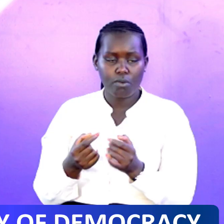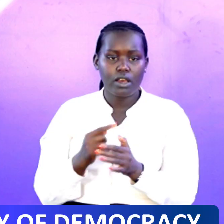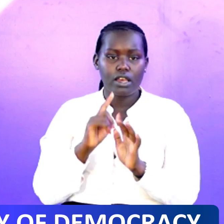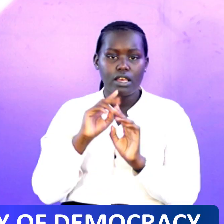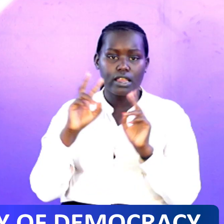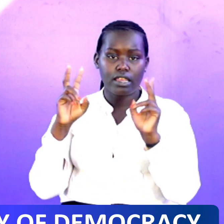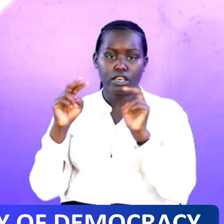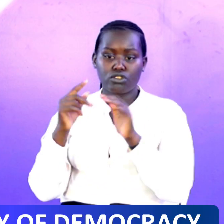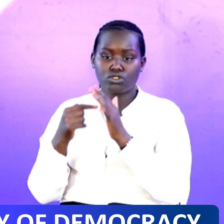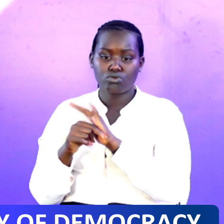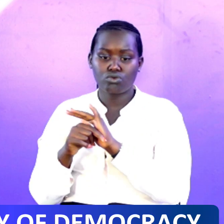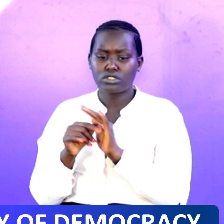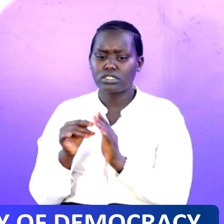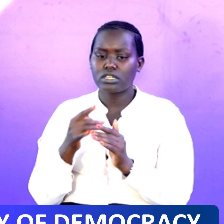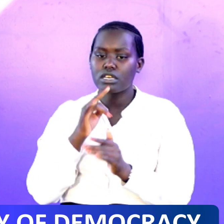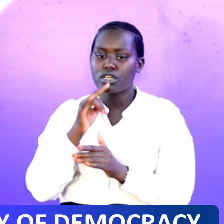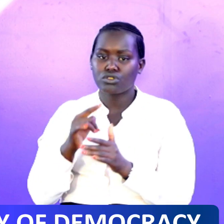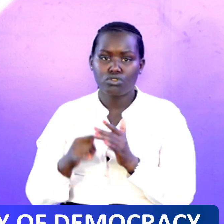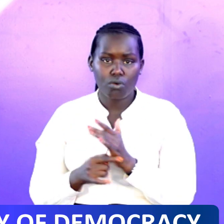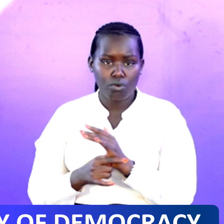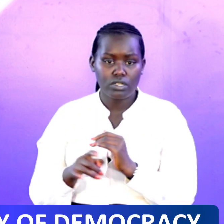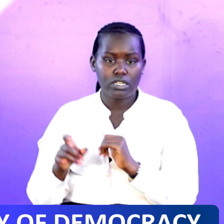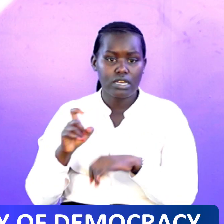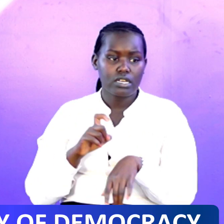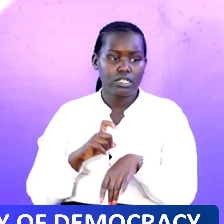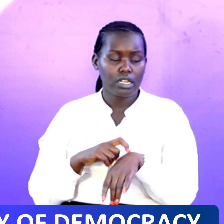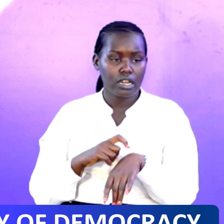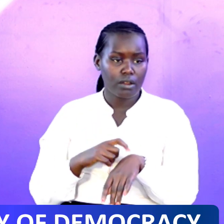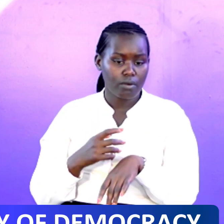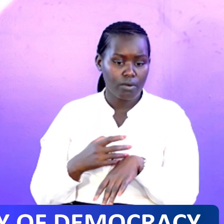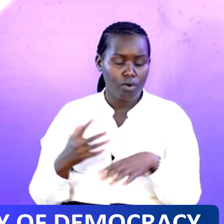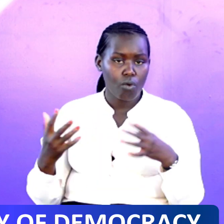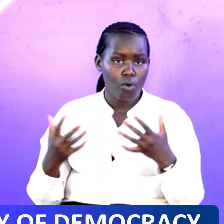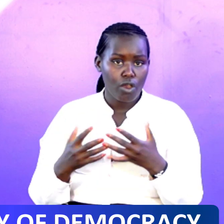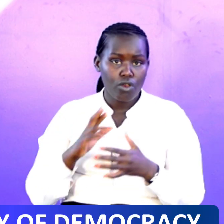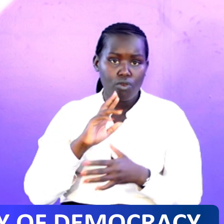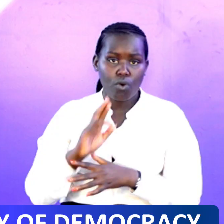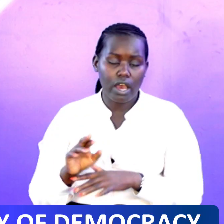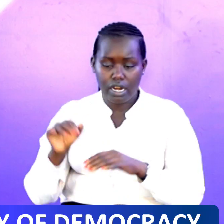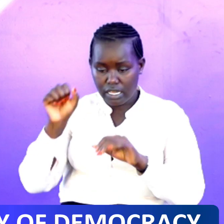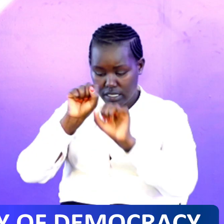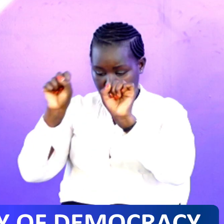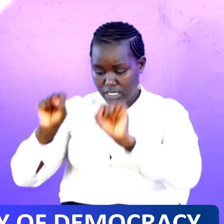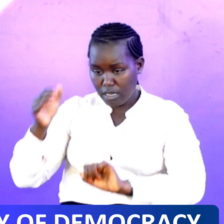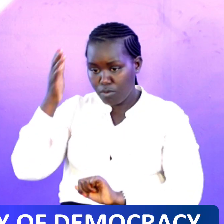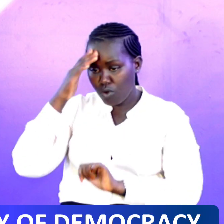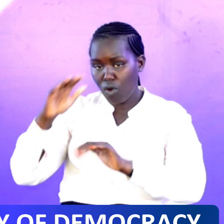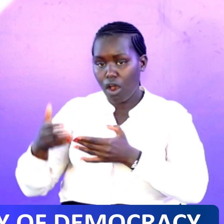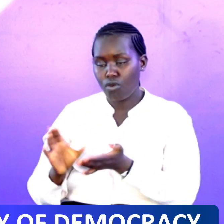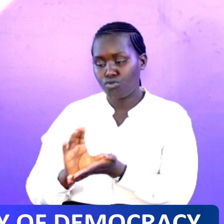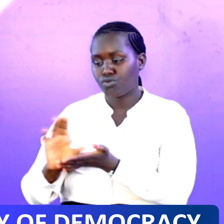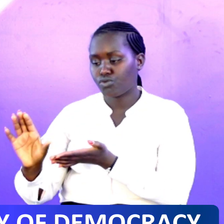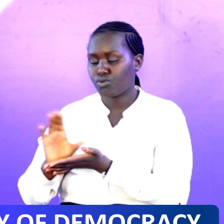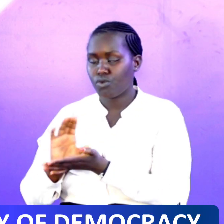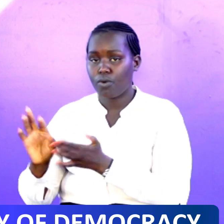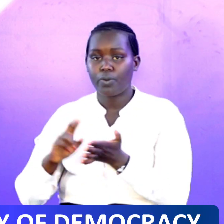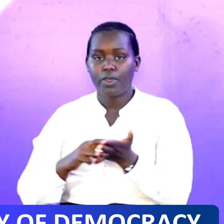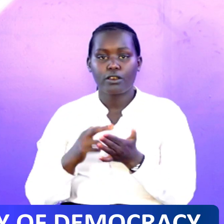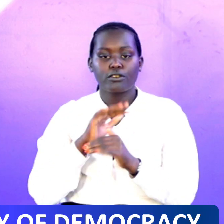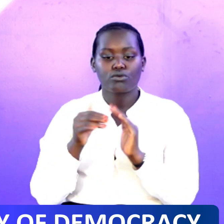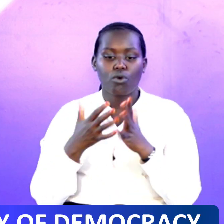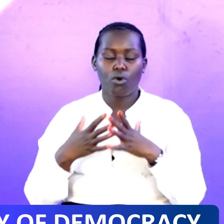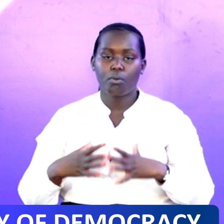Alan, why don't we ensure that whenever you are, the system knows how to allocate resources to everybody? Where are